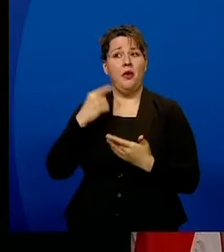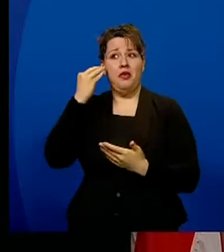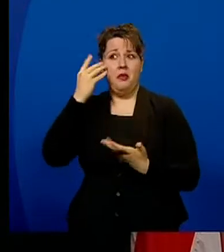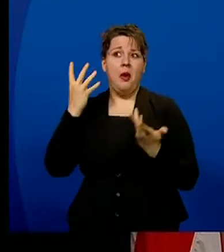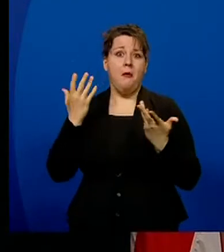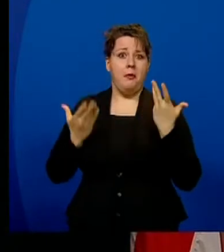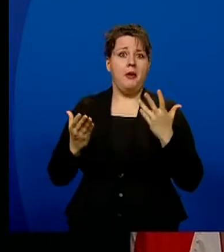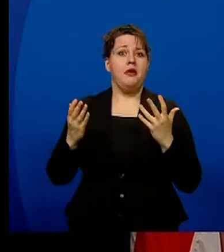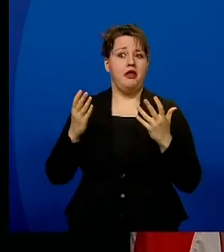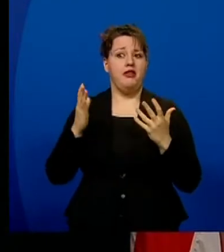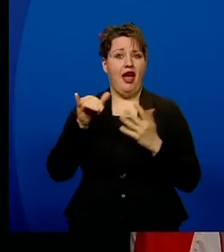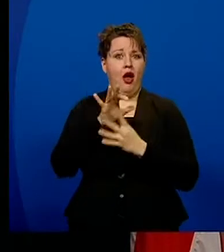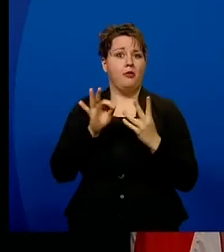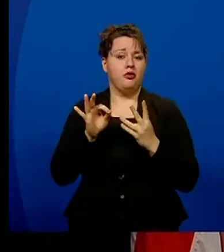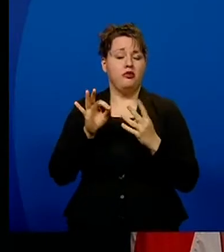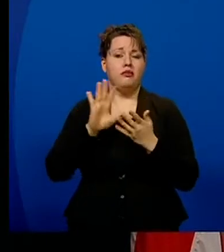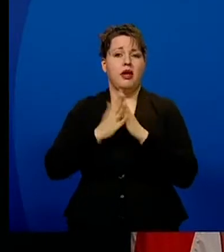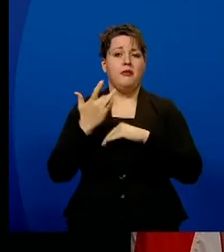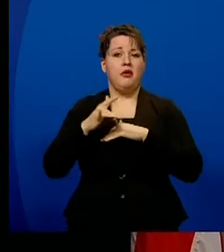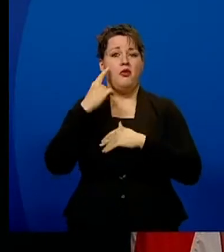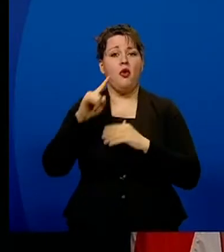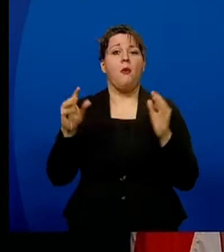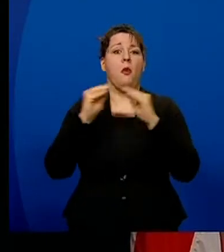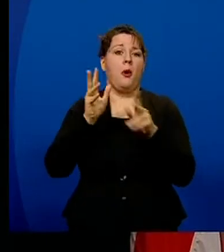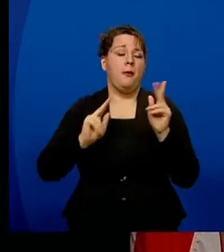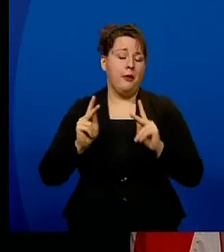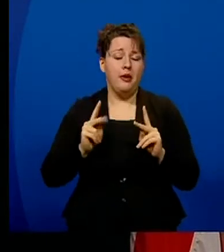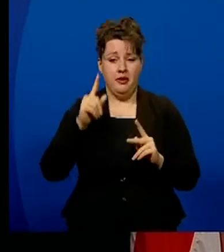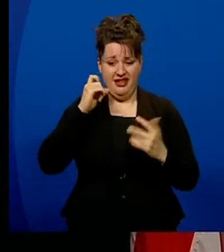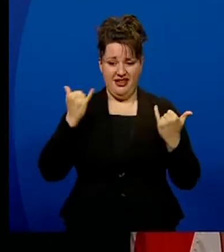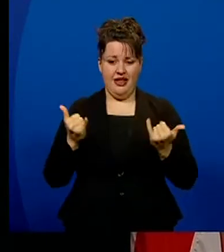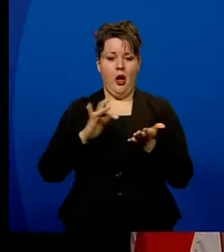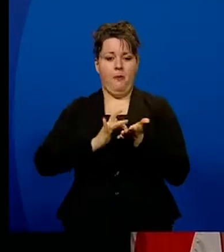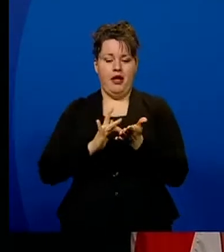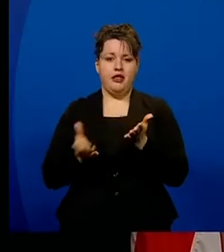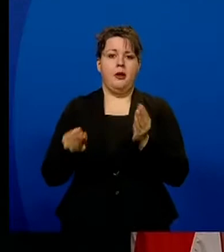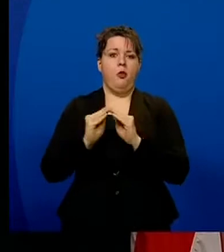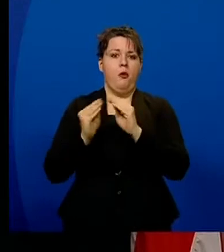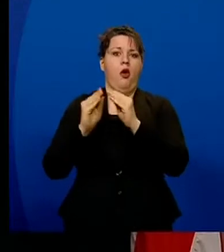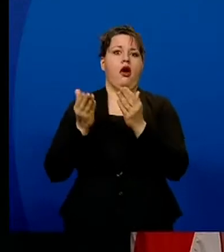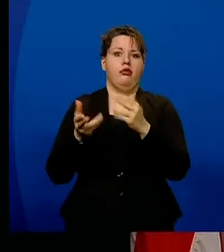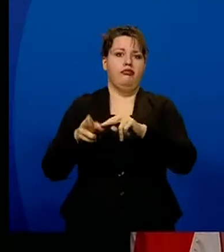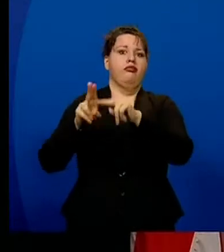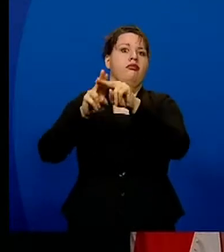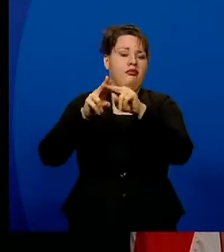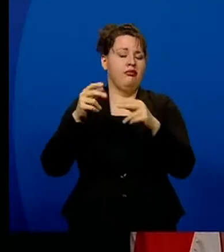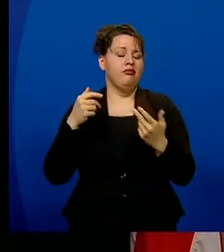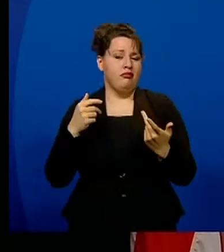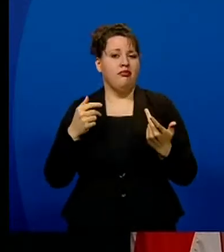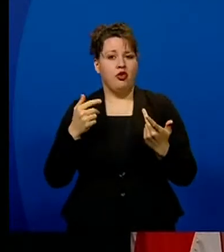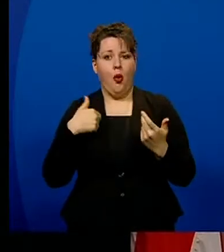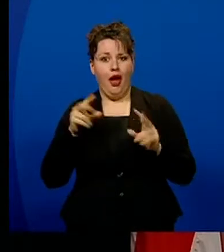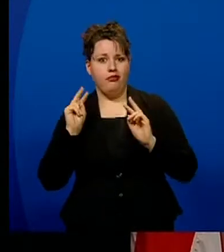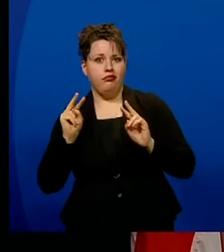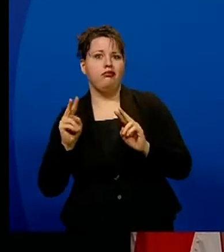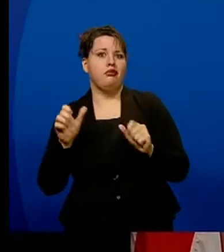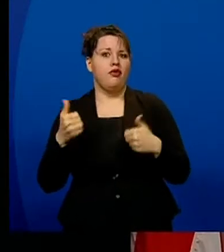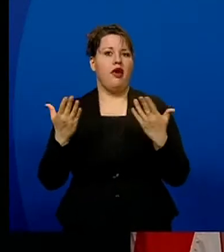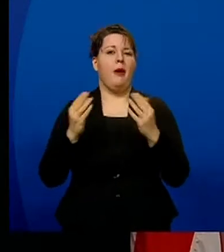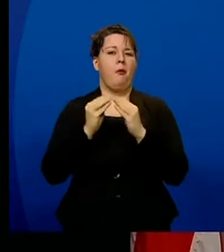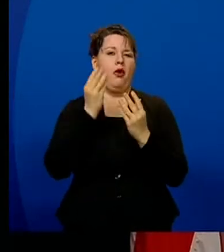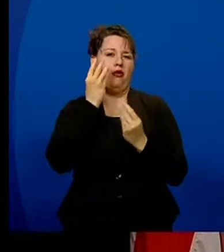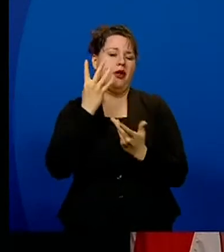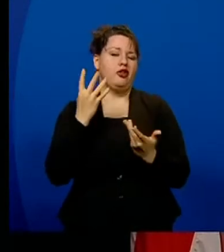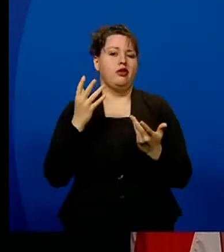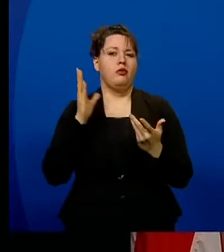additional populations as we see our vaccine supply increase in the coming weeks. So I look forward to providing more information about